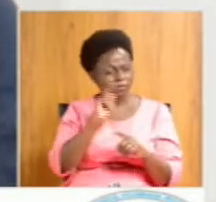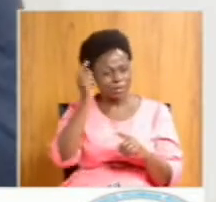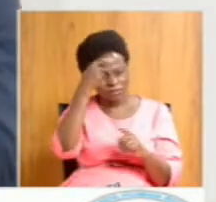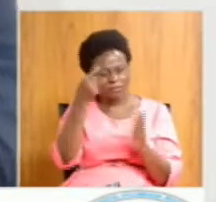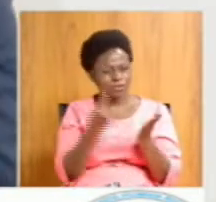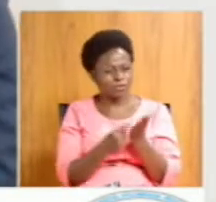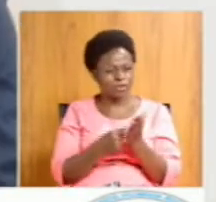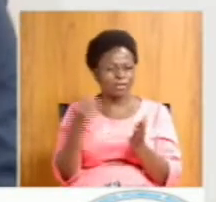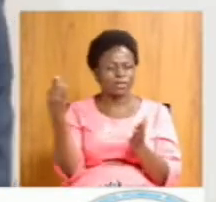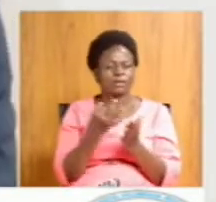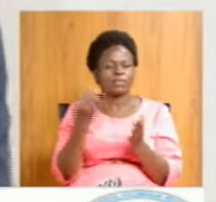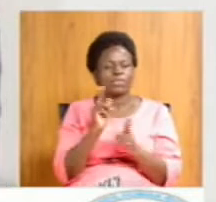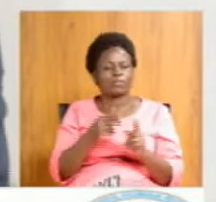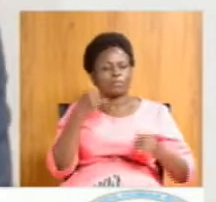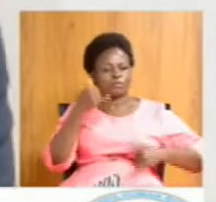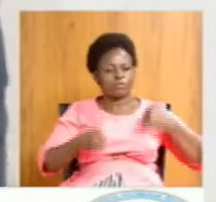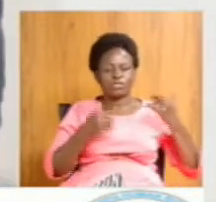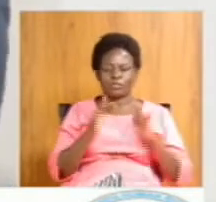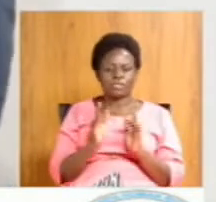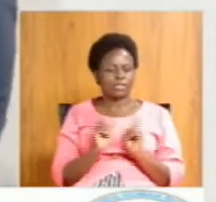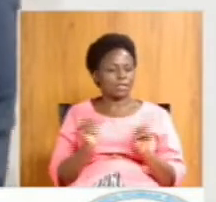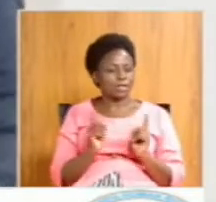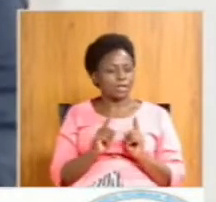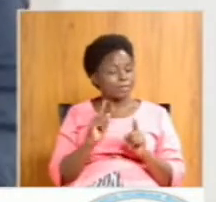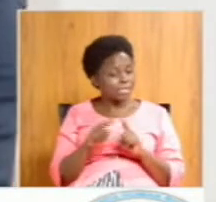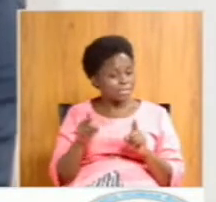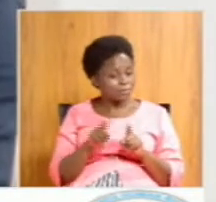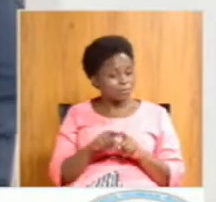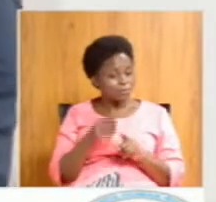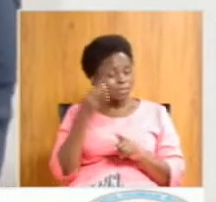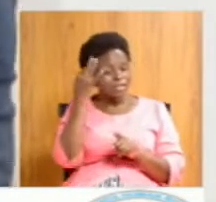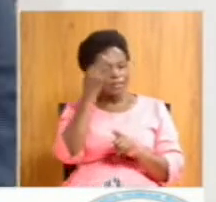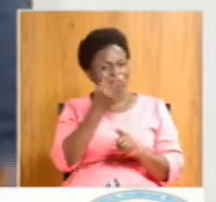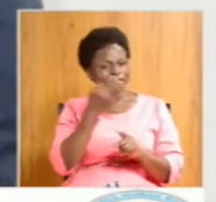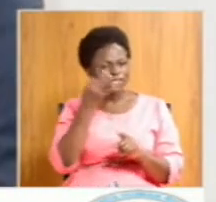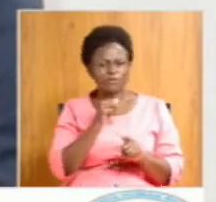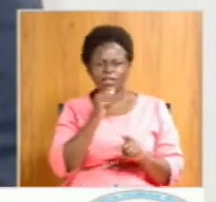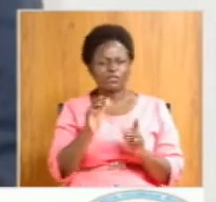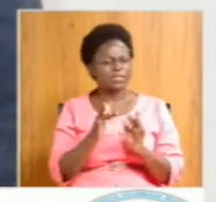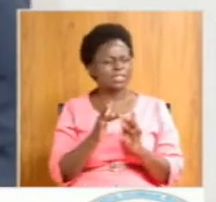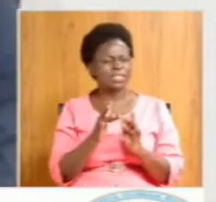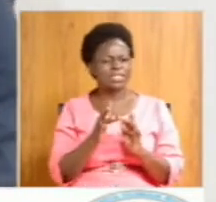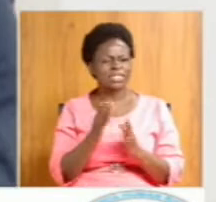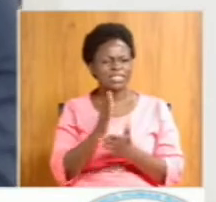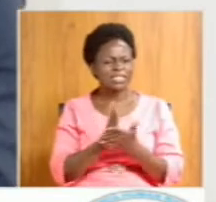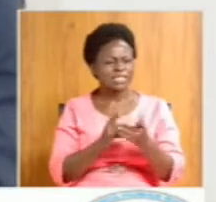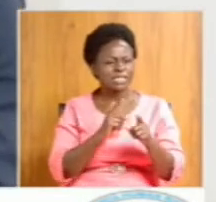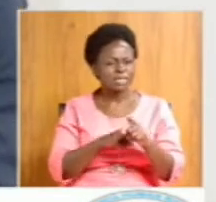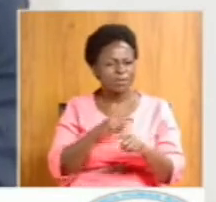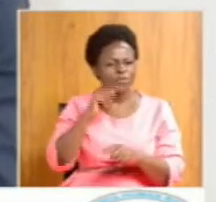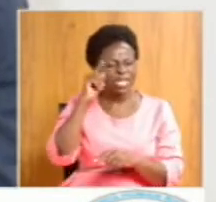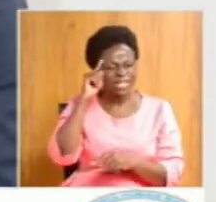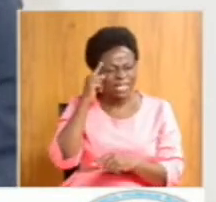of Uganda to facilitate people to enjoy Internet. But also, too, Facebook is not Internet. Sometimes we